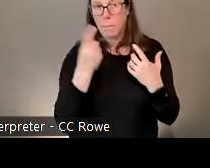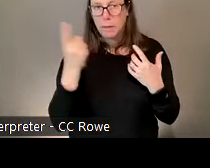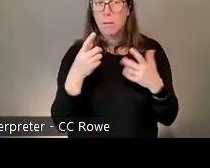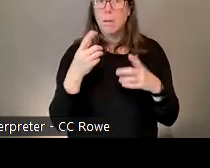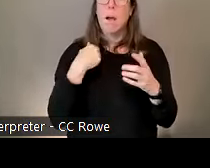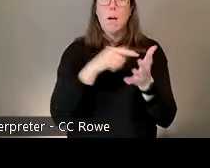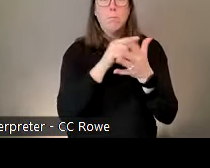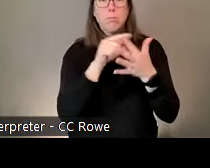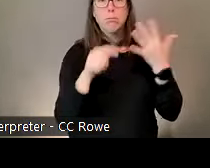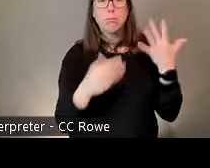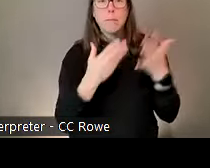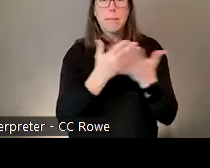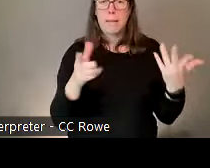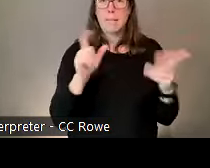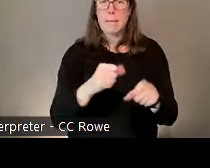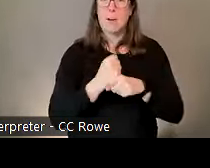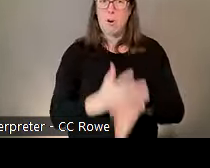to this.